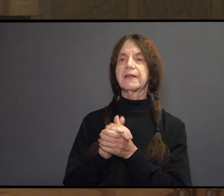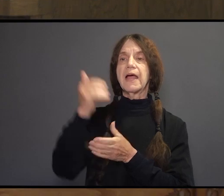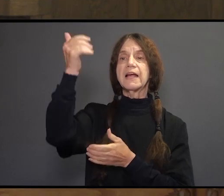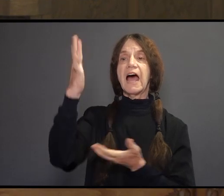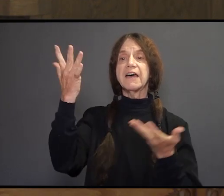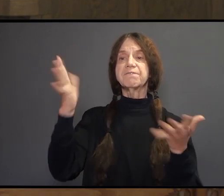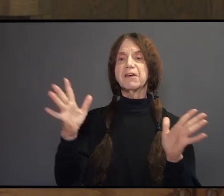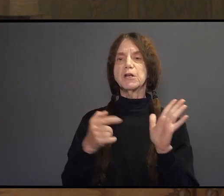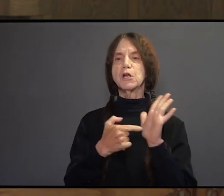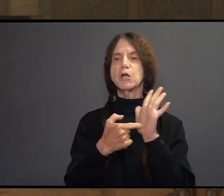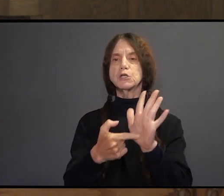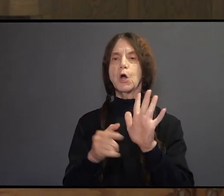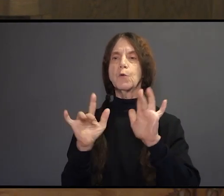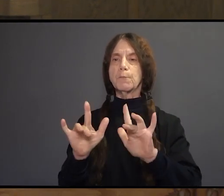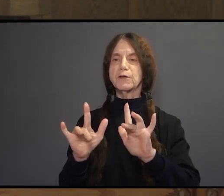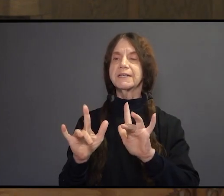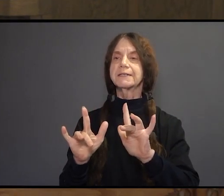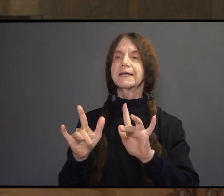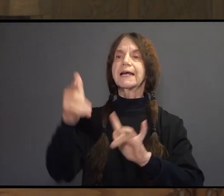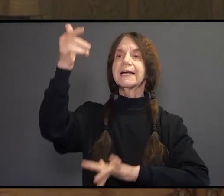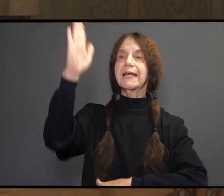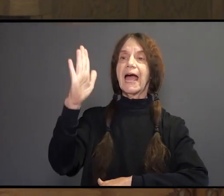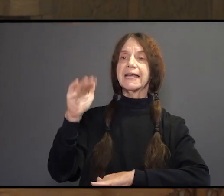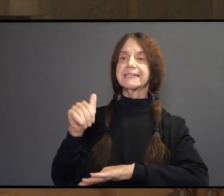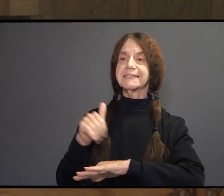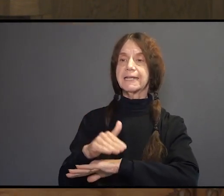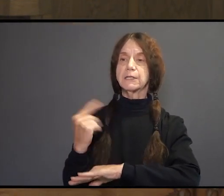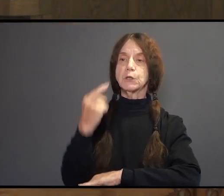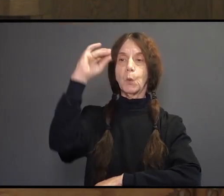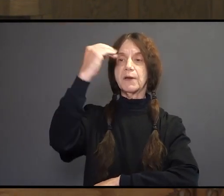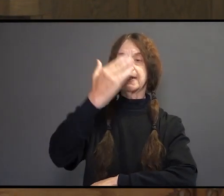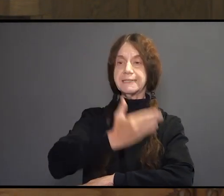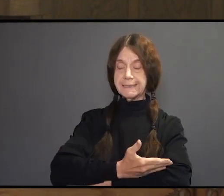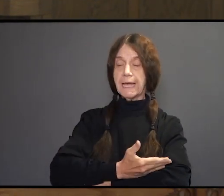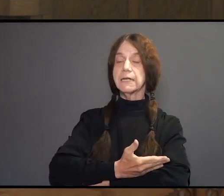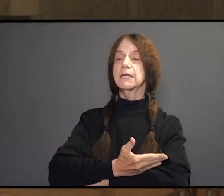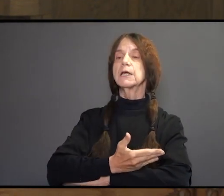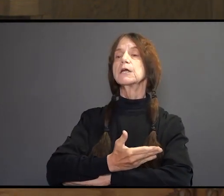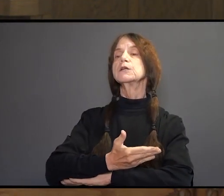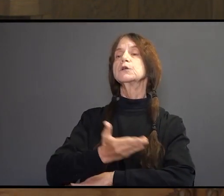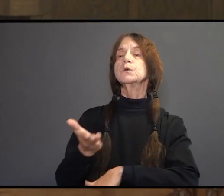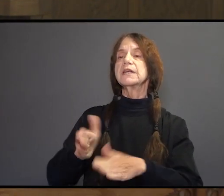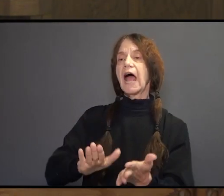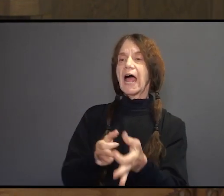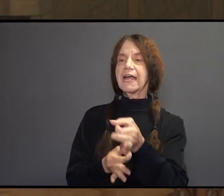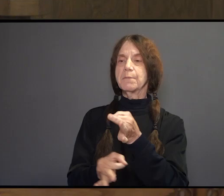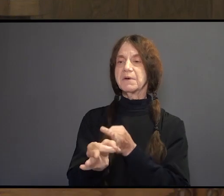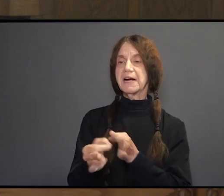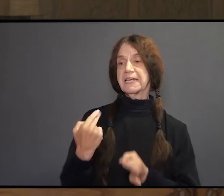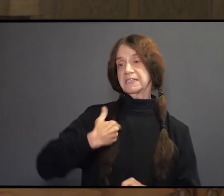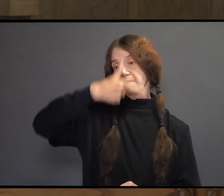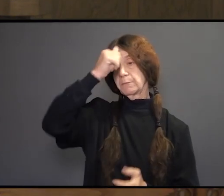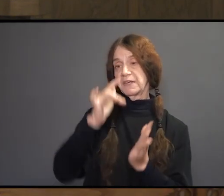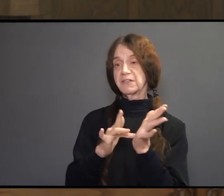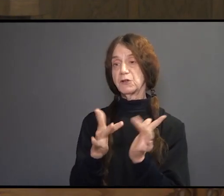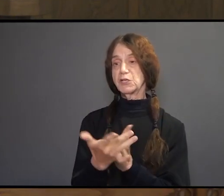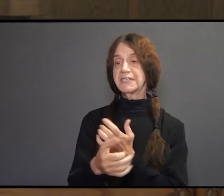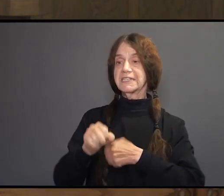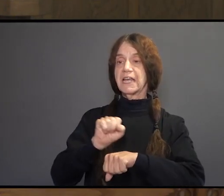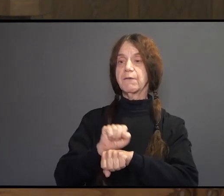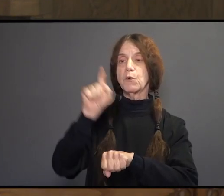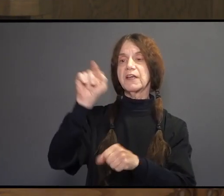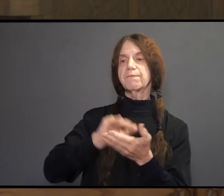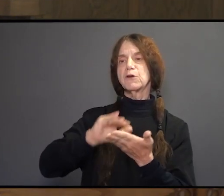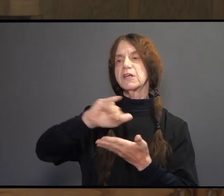In the mercy of Almighty God, Jesus Christ was given to die for us, and for his sake, God forgives us all our sins. To